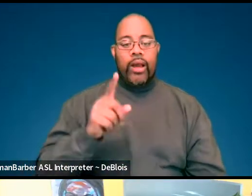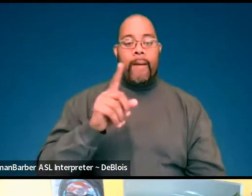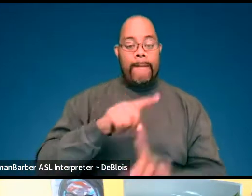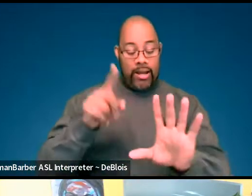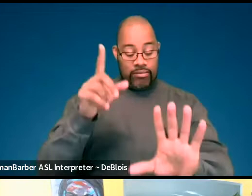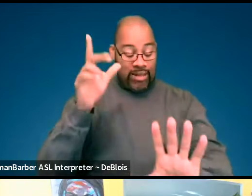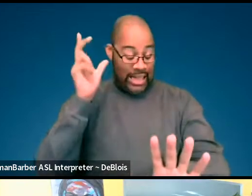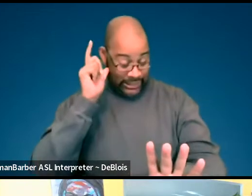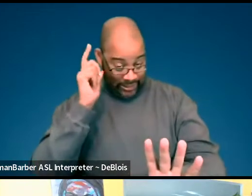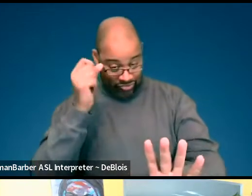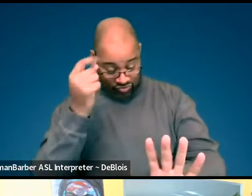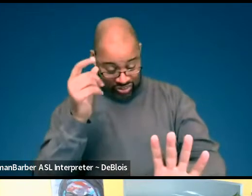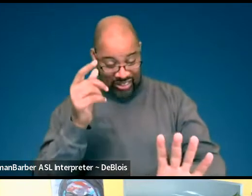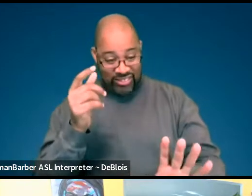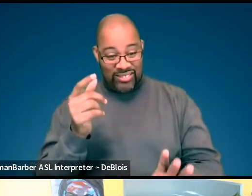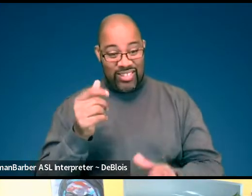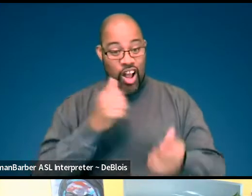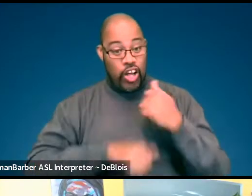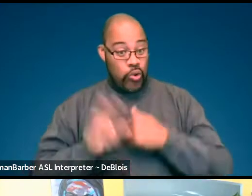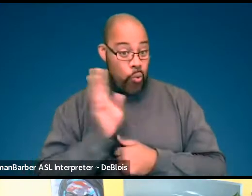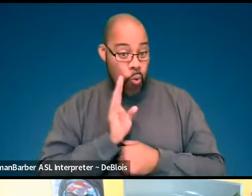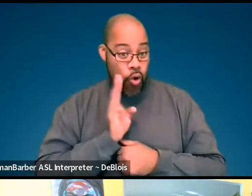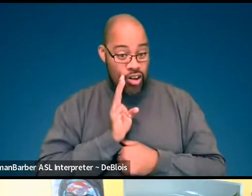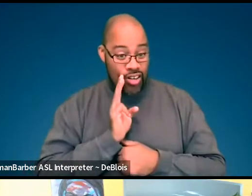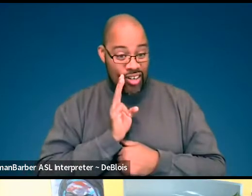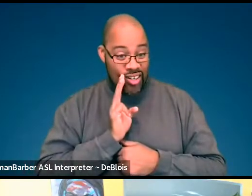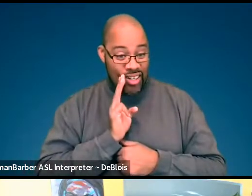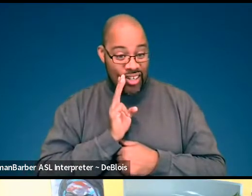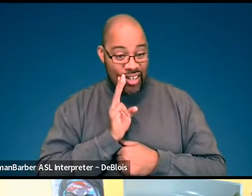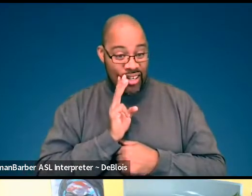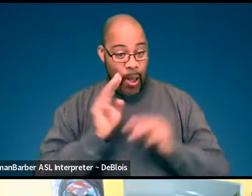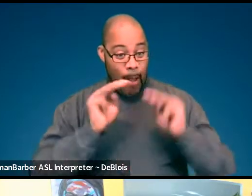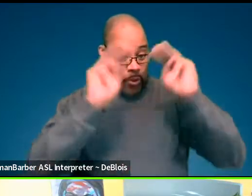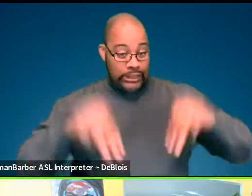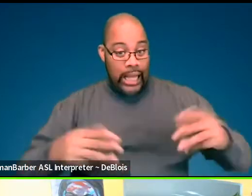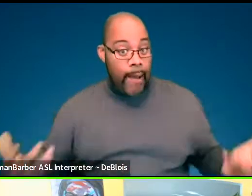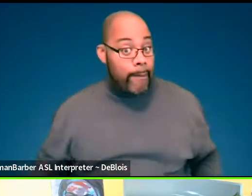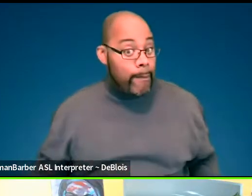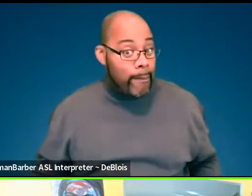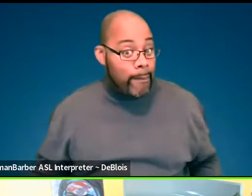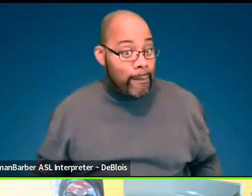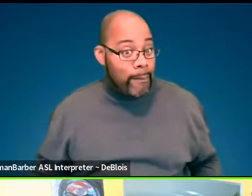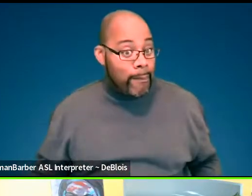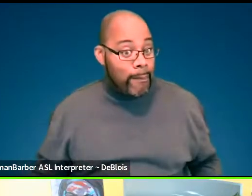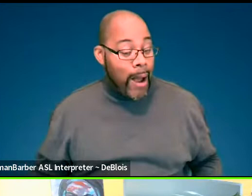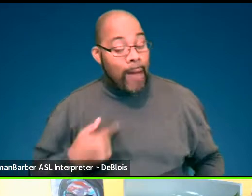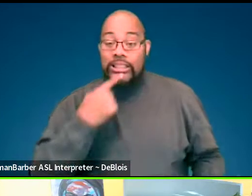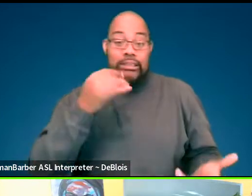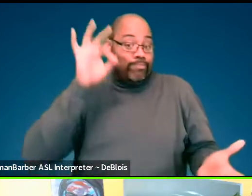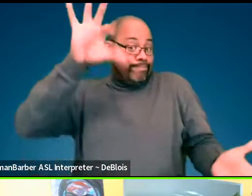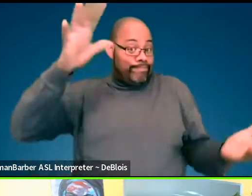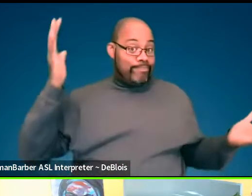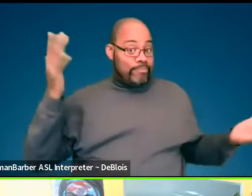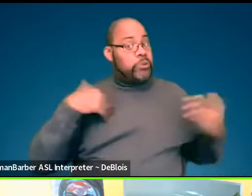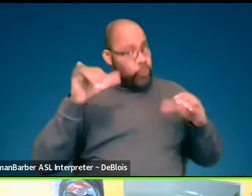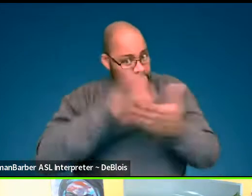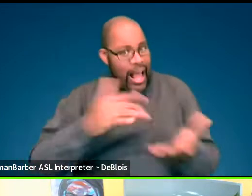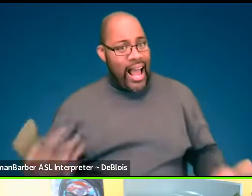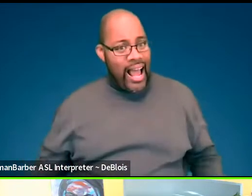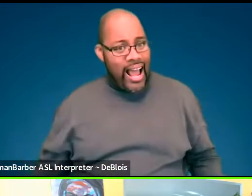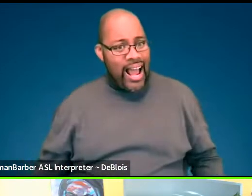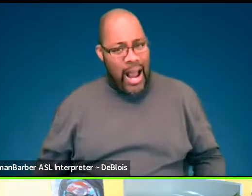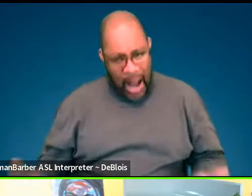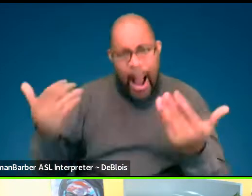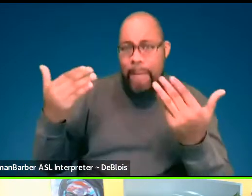out though. An underwater museum. Come on. I'm just saying, let's do it.